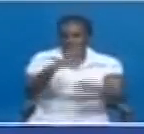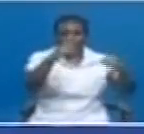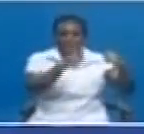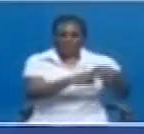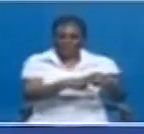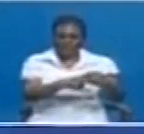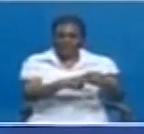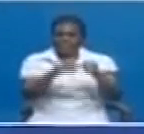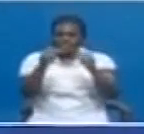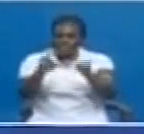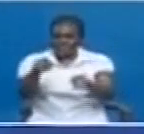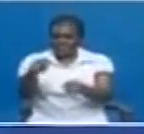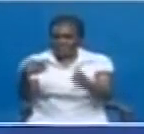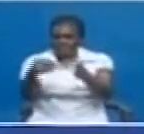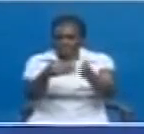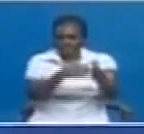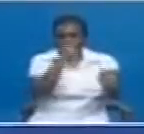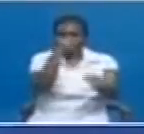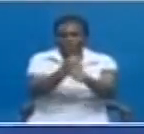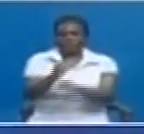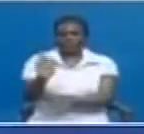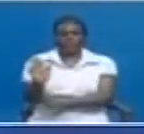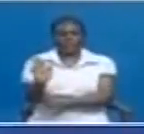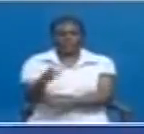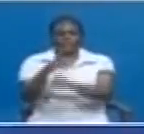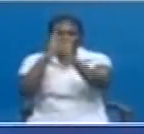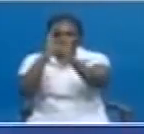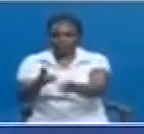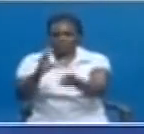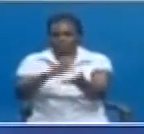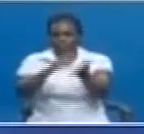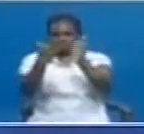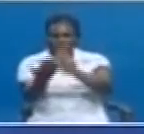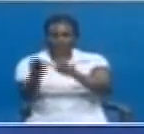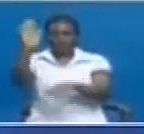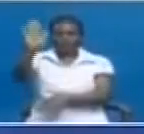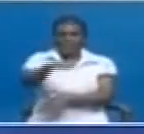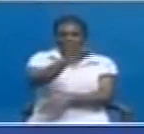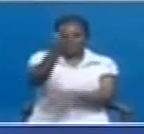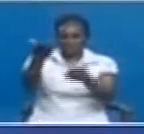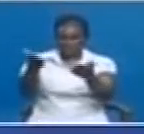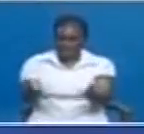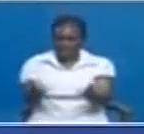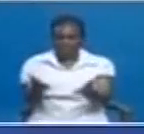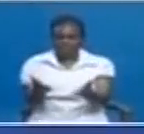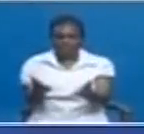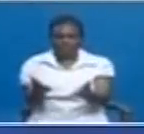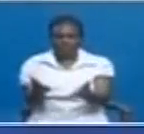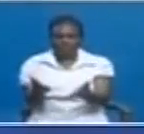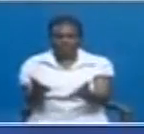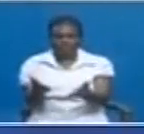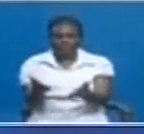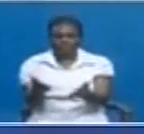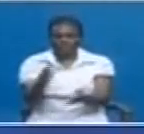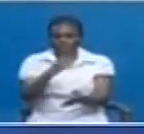met any resistance while conducting his audit. That report is before the House now. That report is soon going to be before